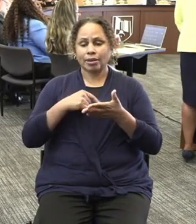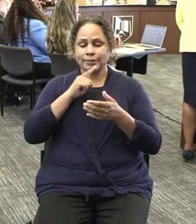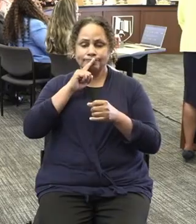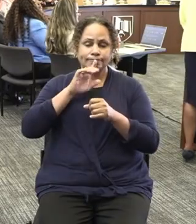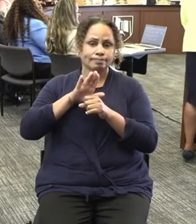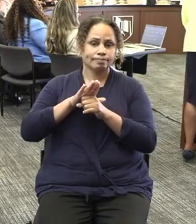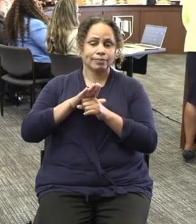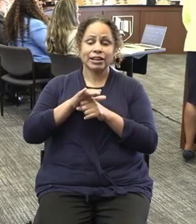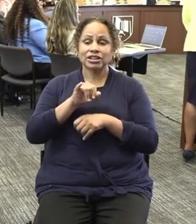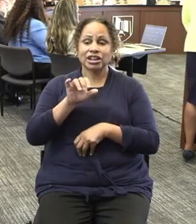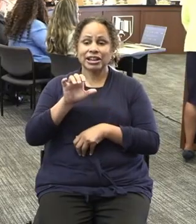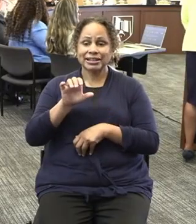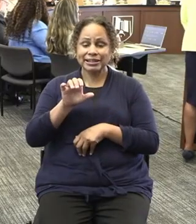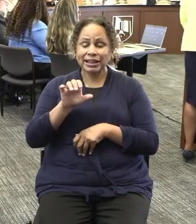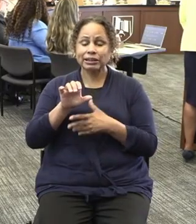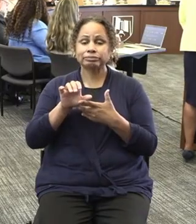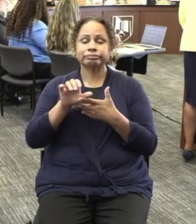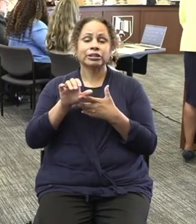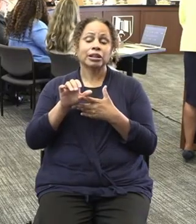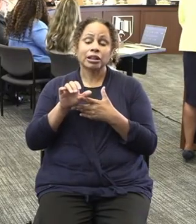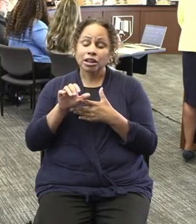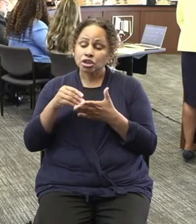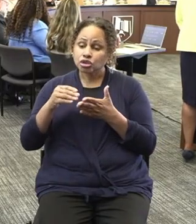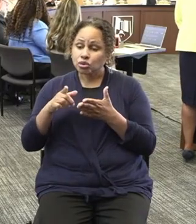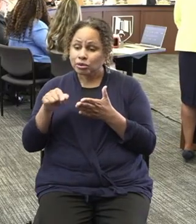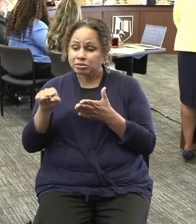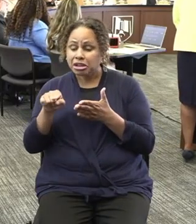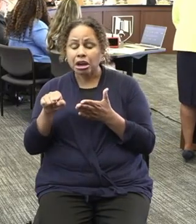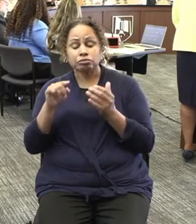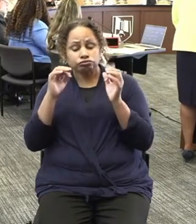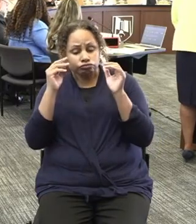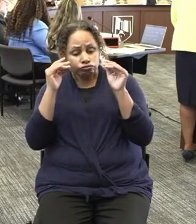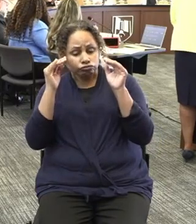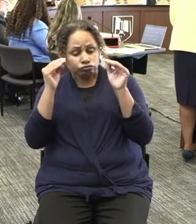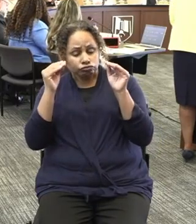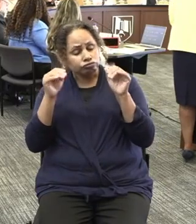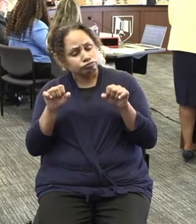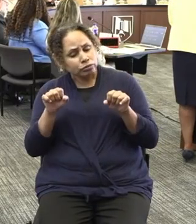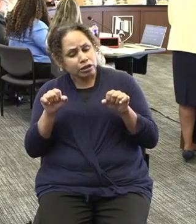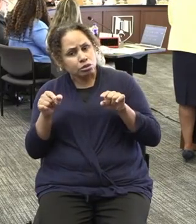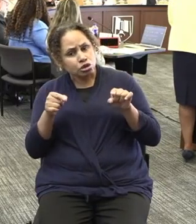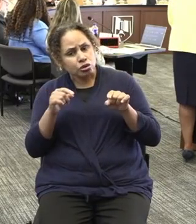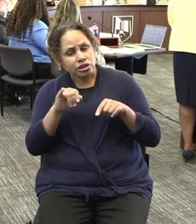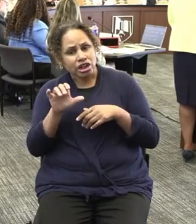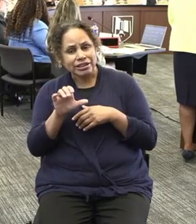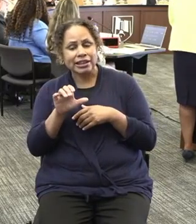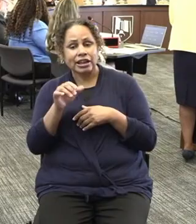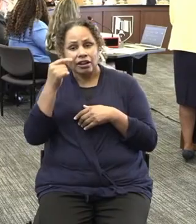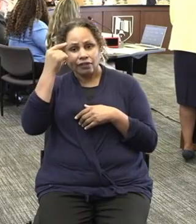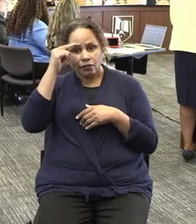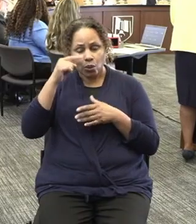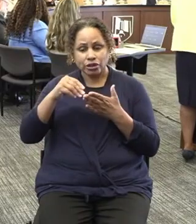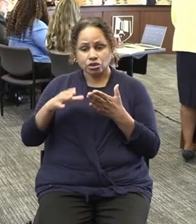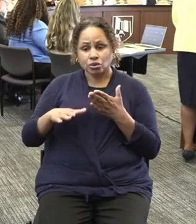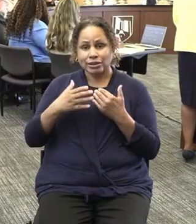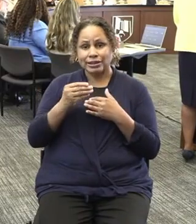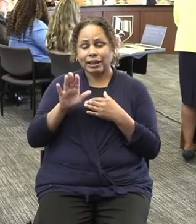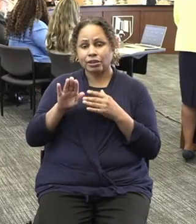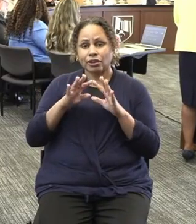of the conversation for prospective students and families. And we will continue building upon the